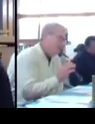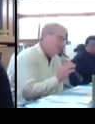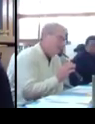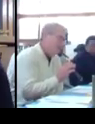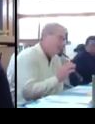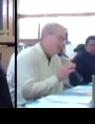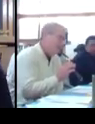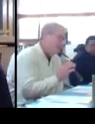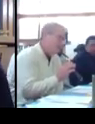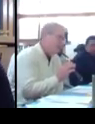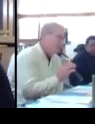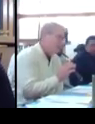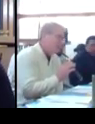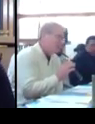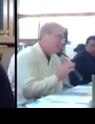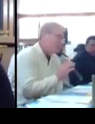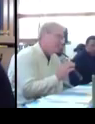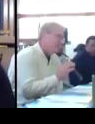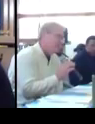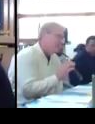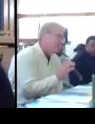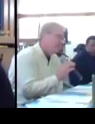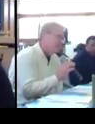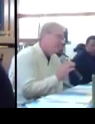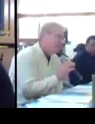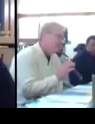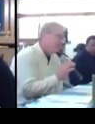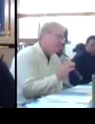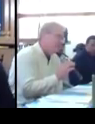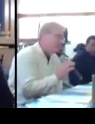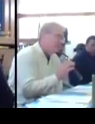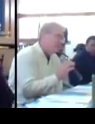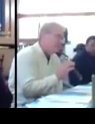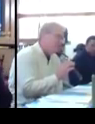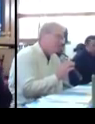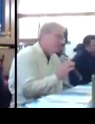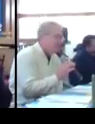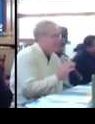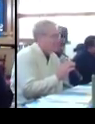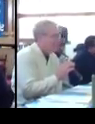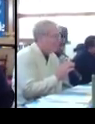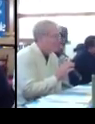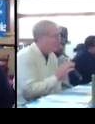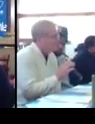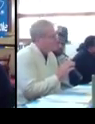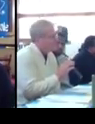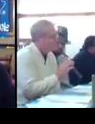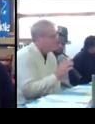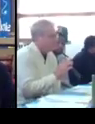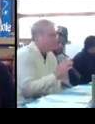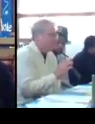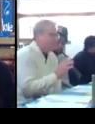committee. Like to have some understanding of that, what that looks like. I would hope that